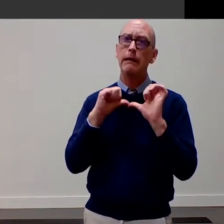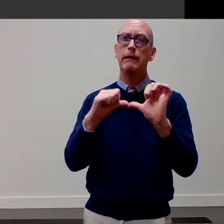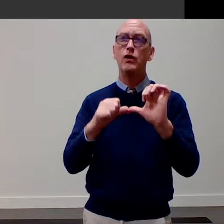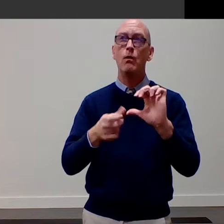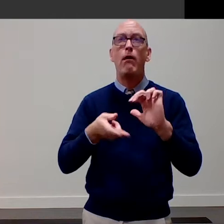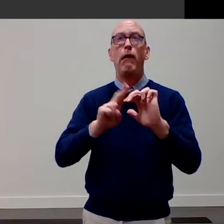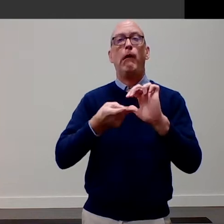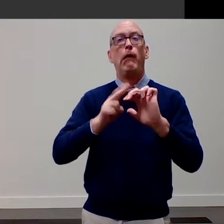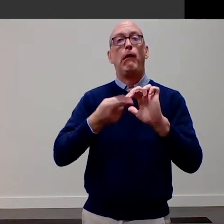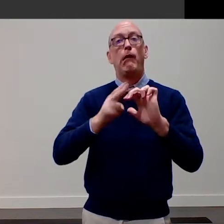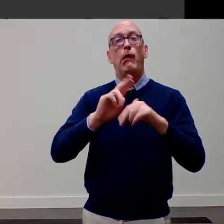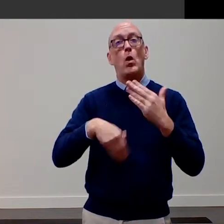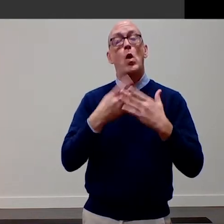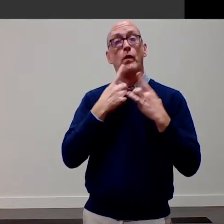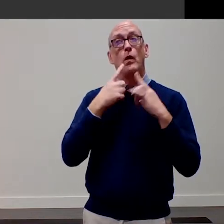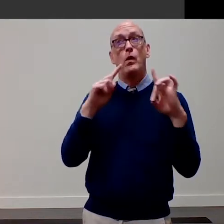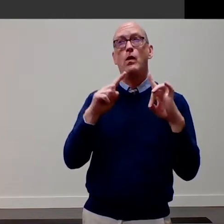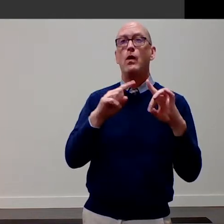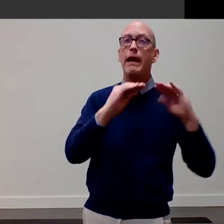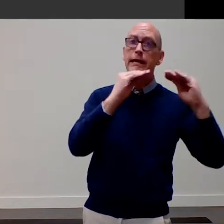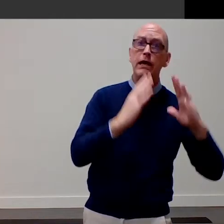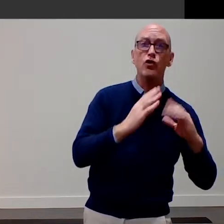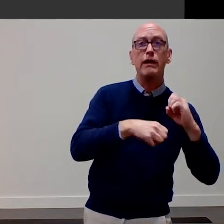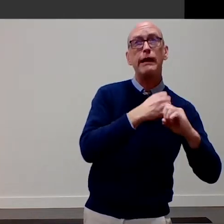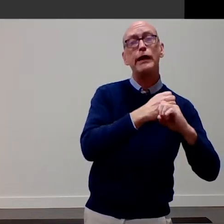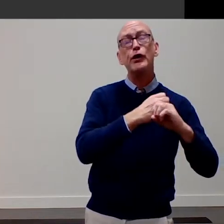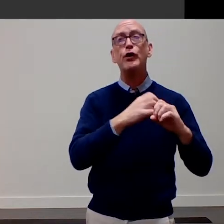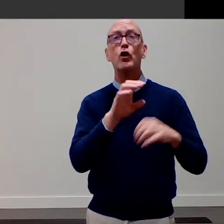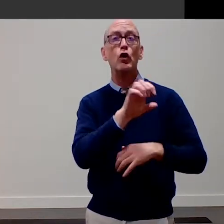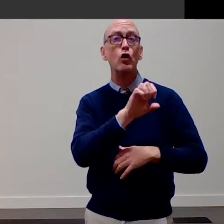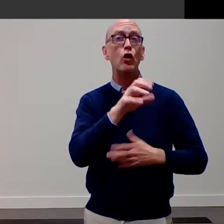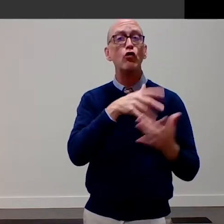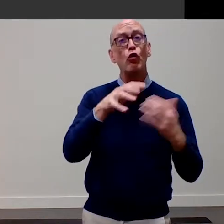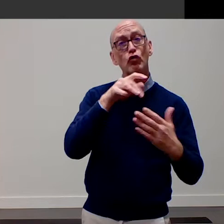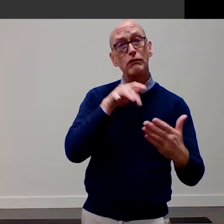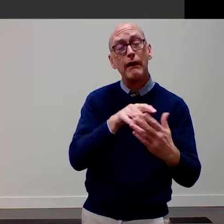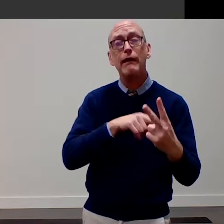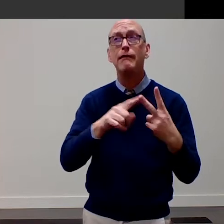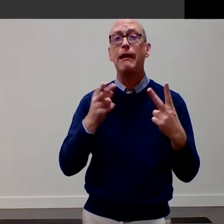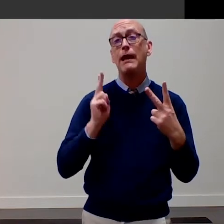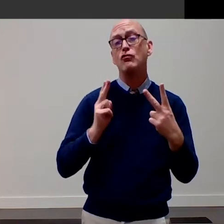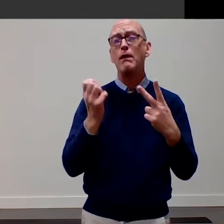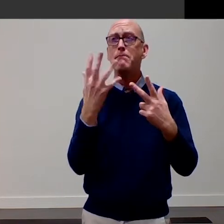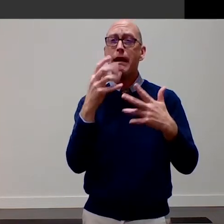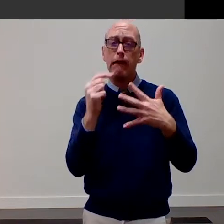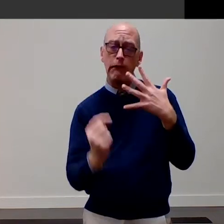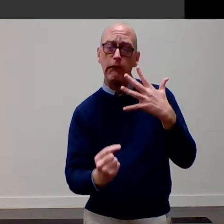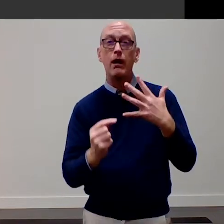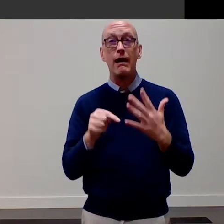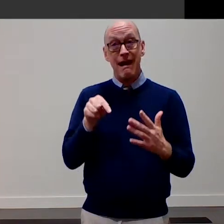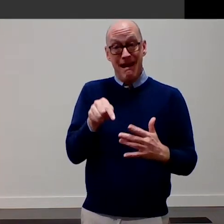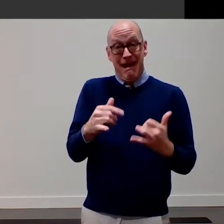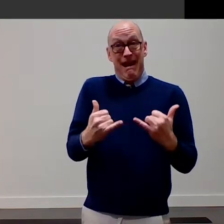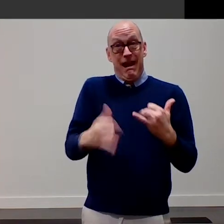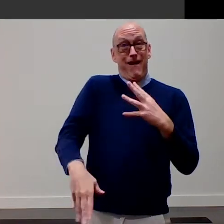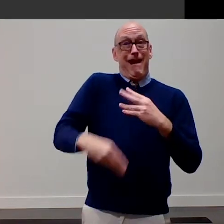the achievement based whether it's Teacher of the Year, whether it's Social Studies, History, and many other things. And just to just now